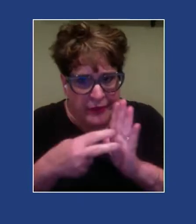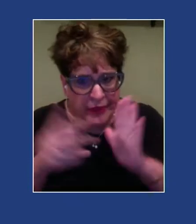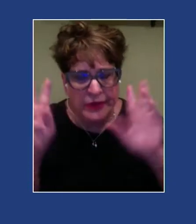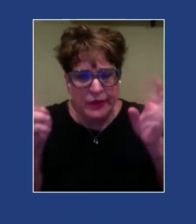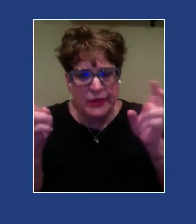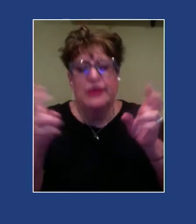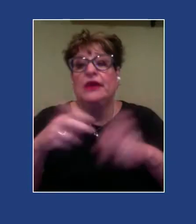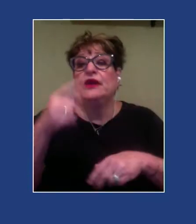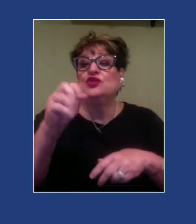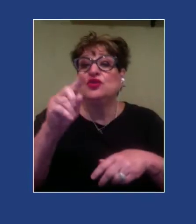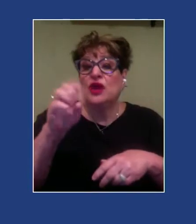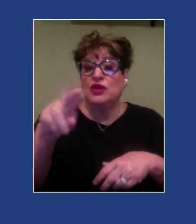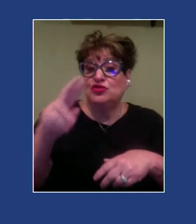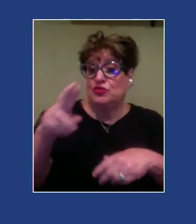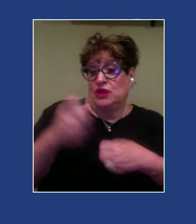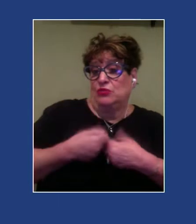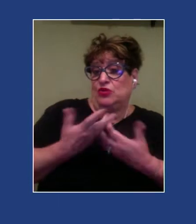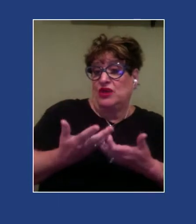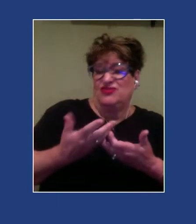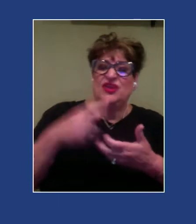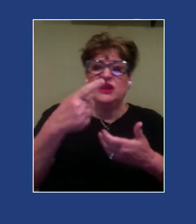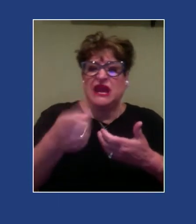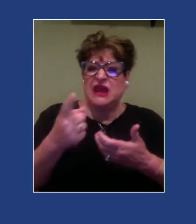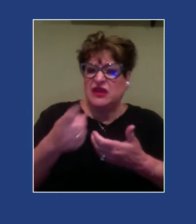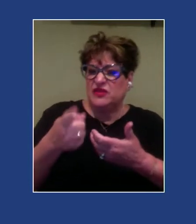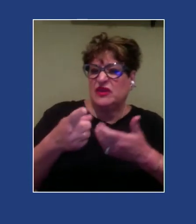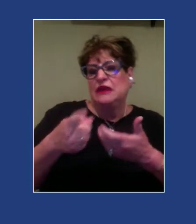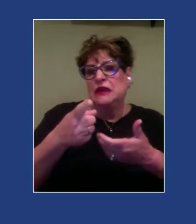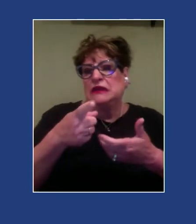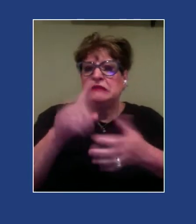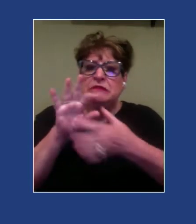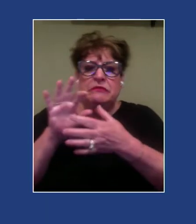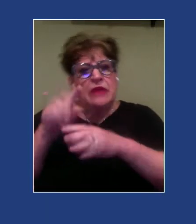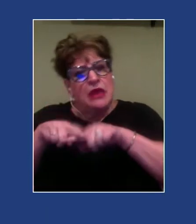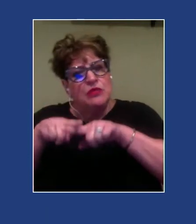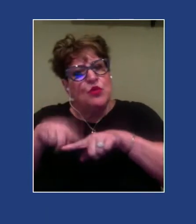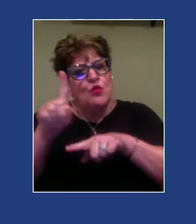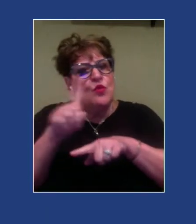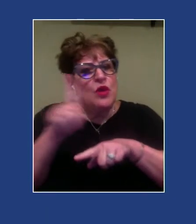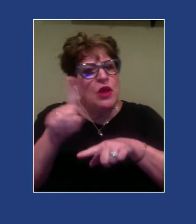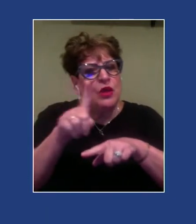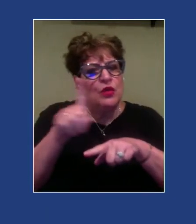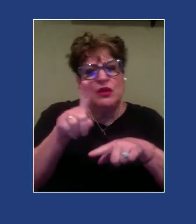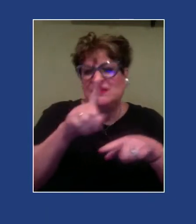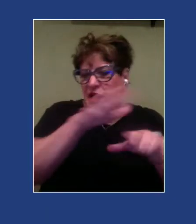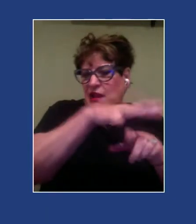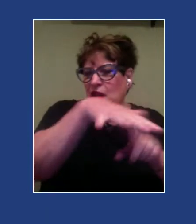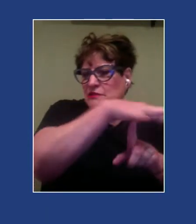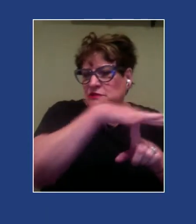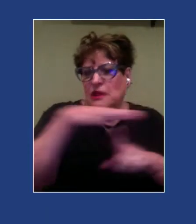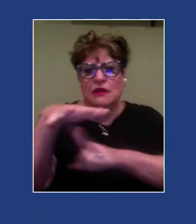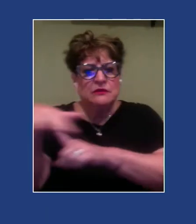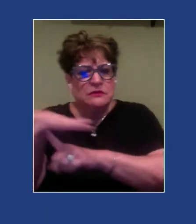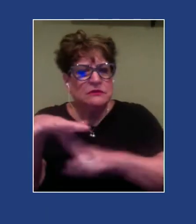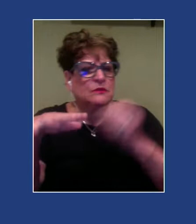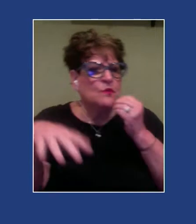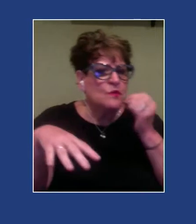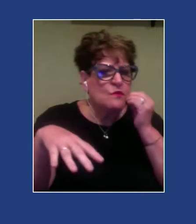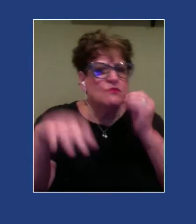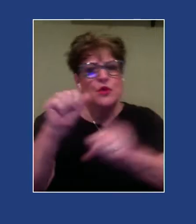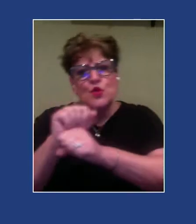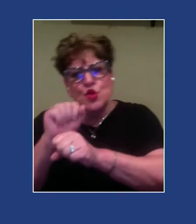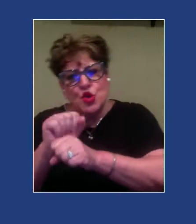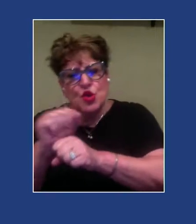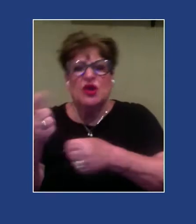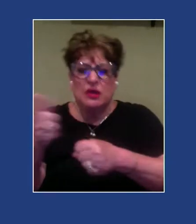also contextual. Someone may have a more feminine gender expression at work and a more masculine gender expression at home, for example. It's cultural.